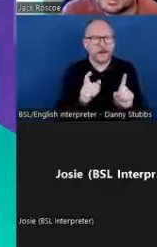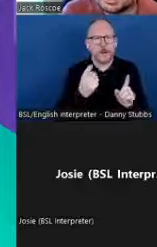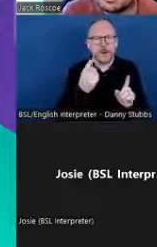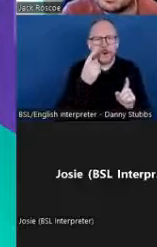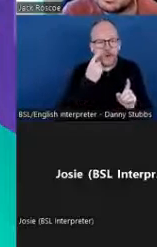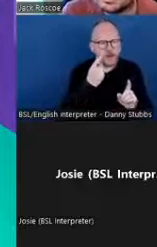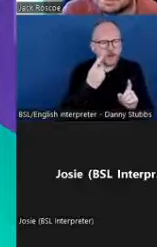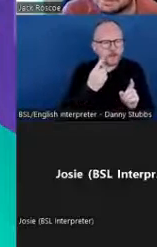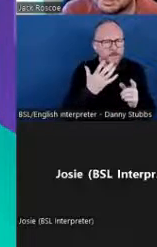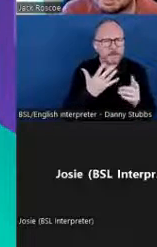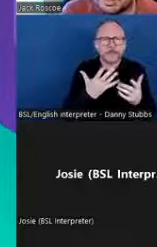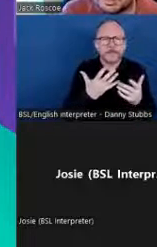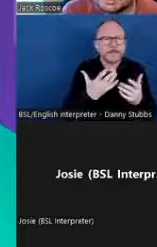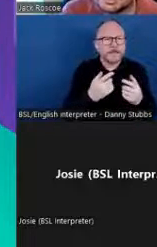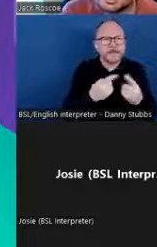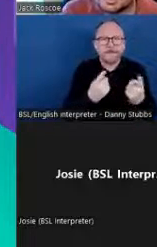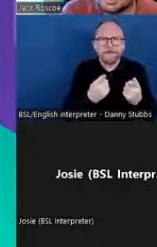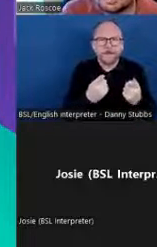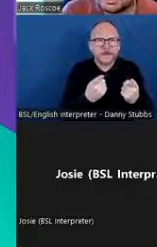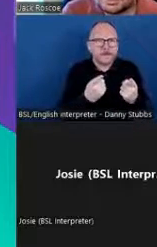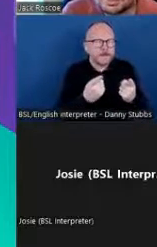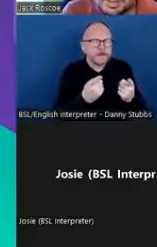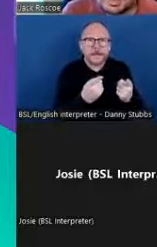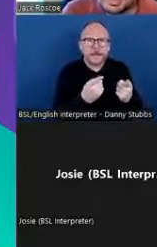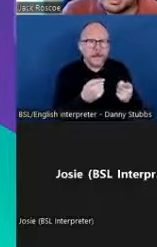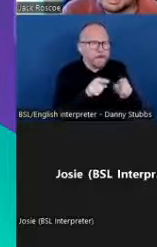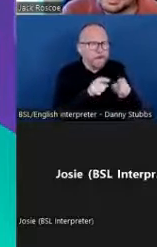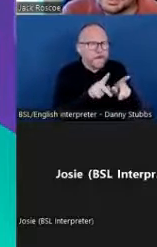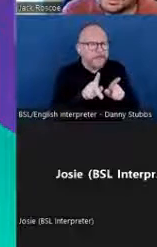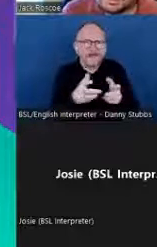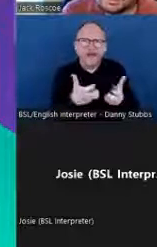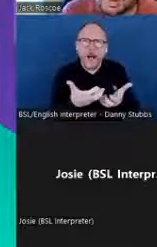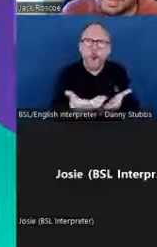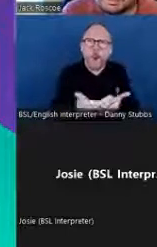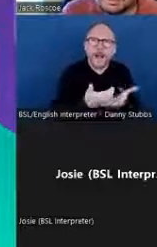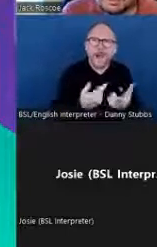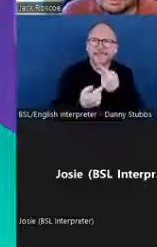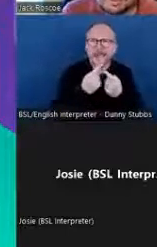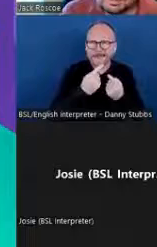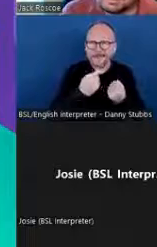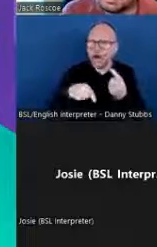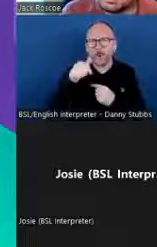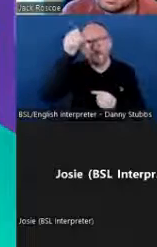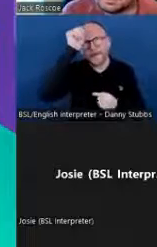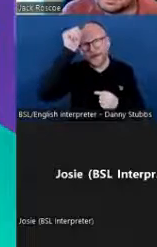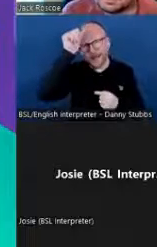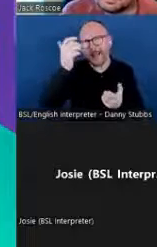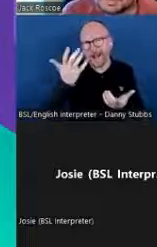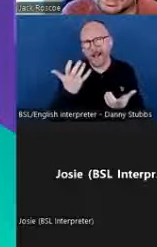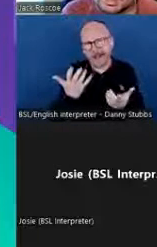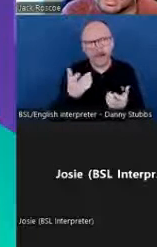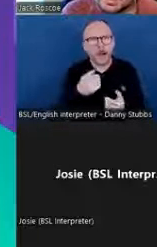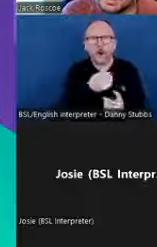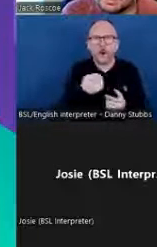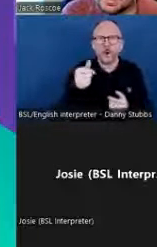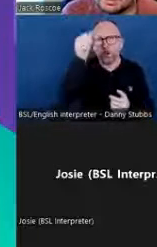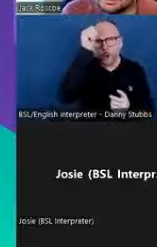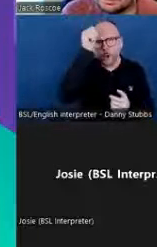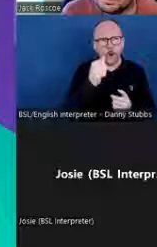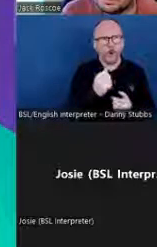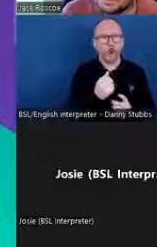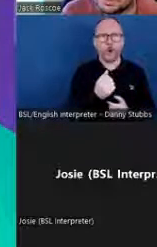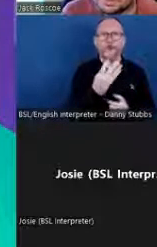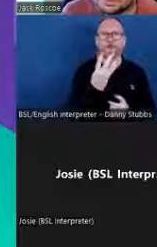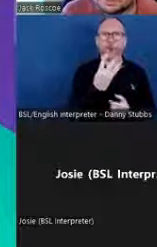data collection methods that might be a bit closer to home for us. So many of you will already be familiar with 1418